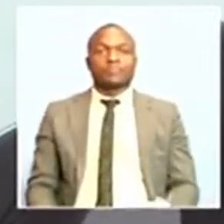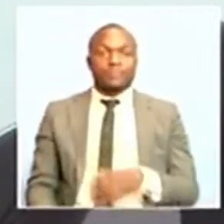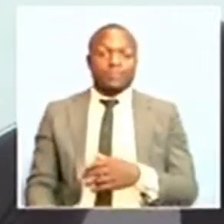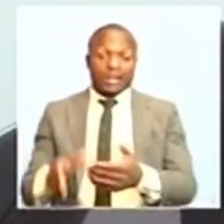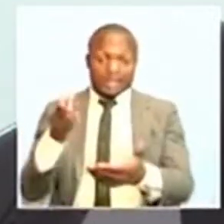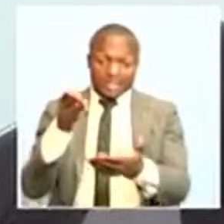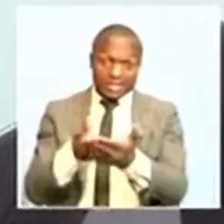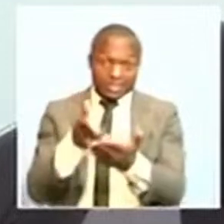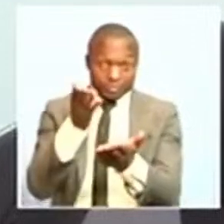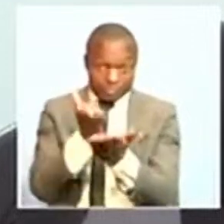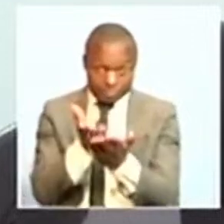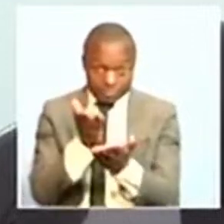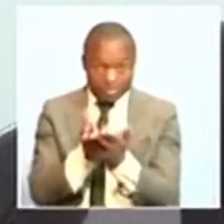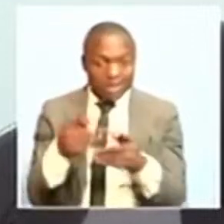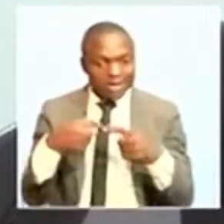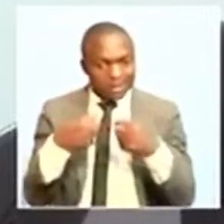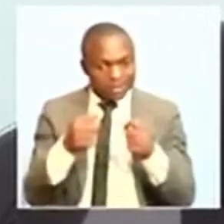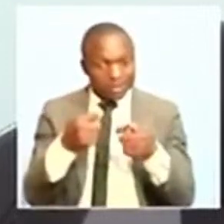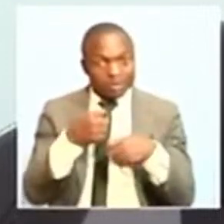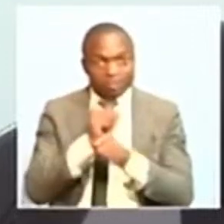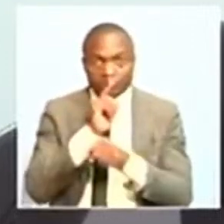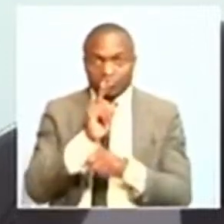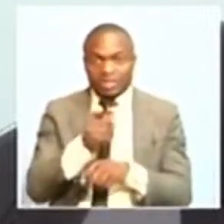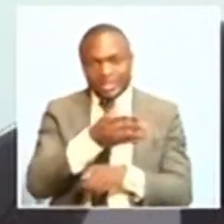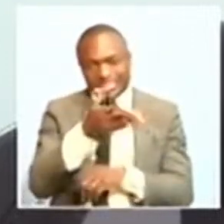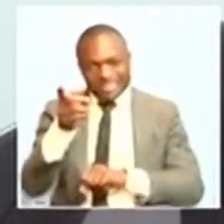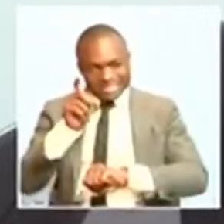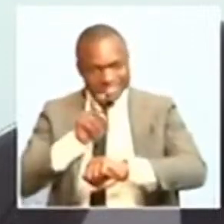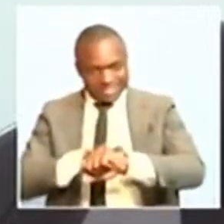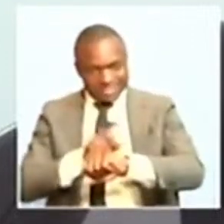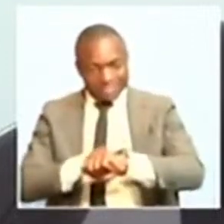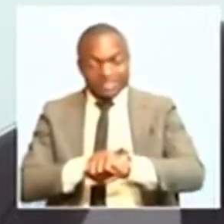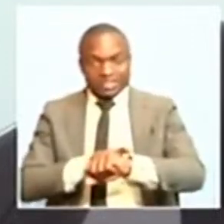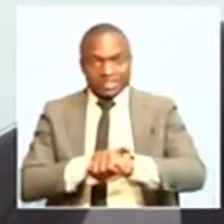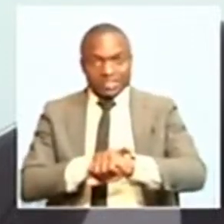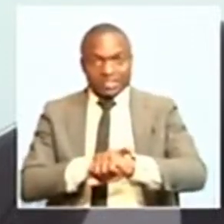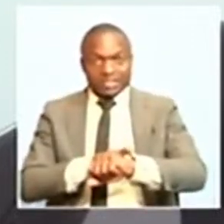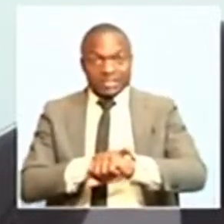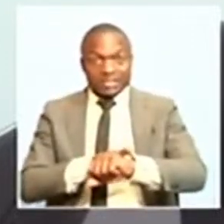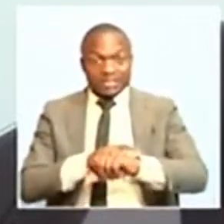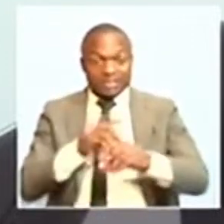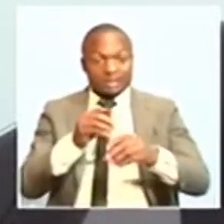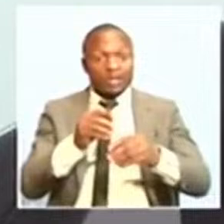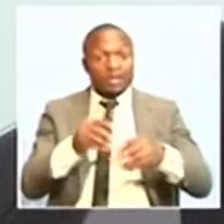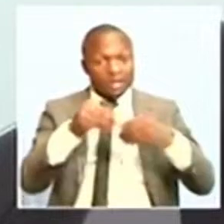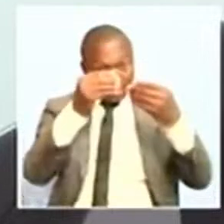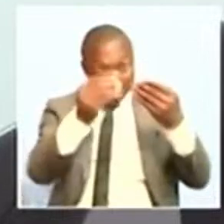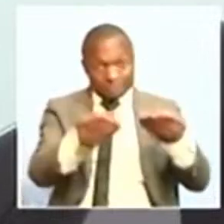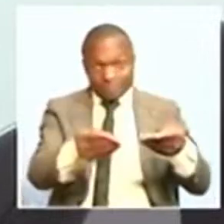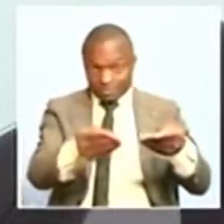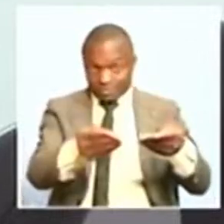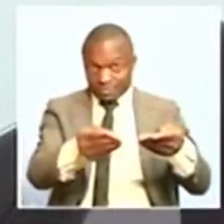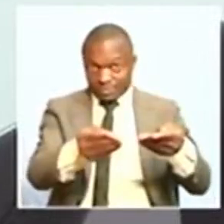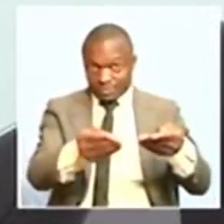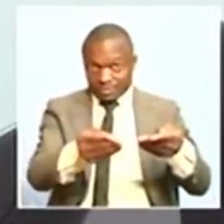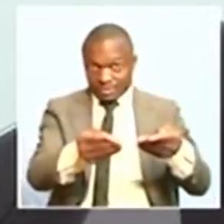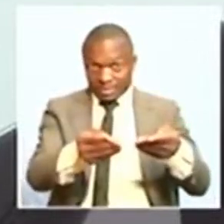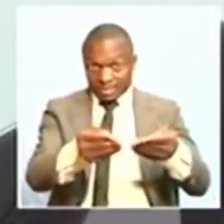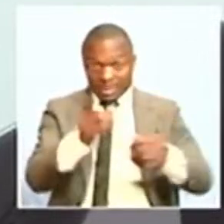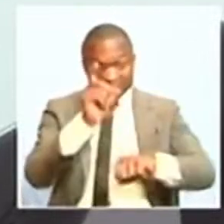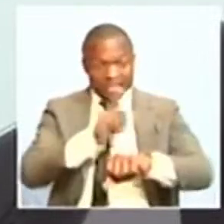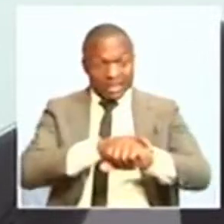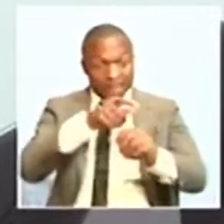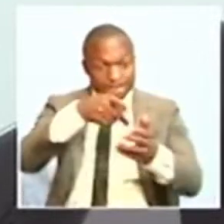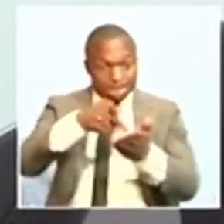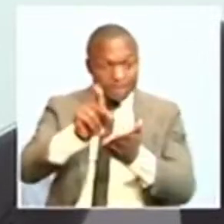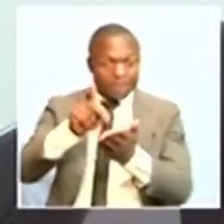this proposal is trying to ensure that there's timely timely remittance of timely